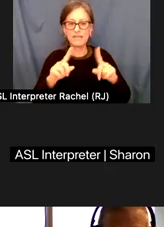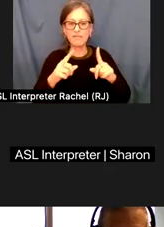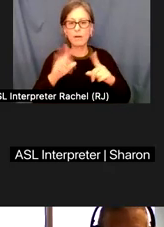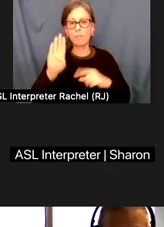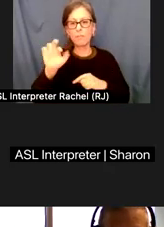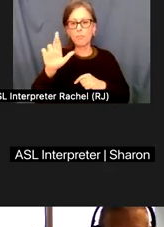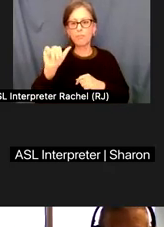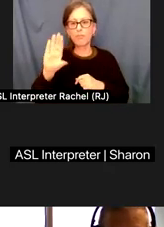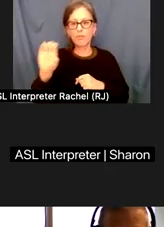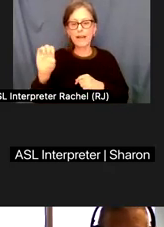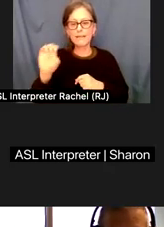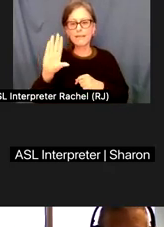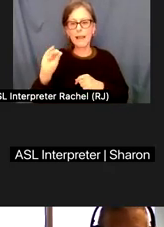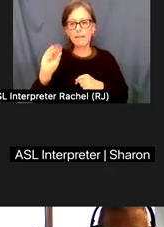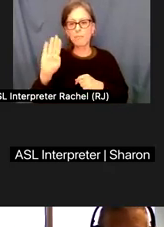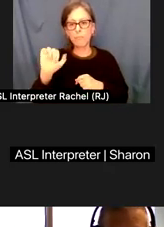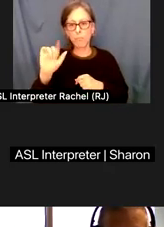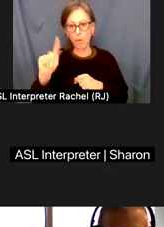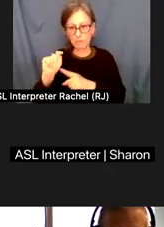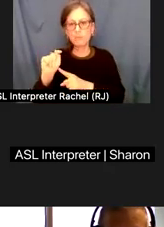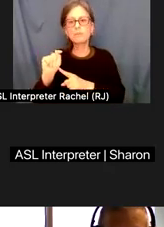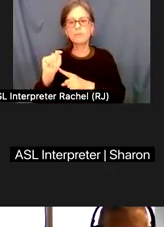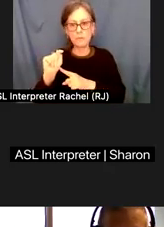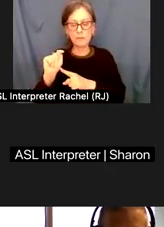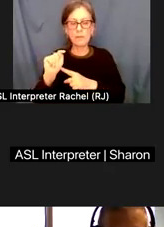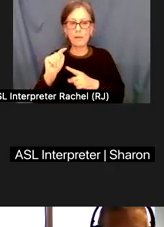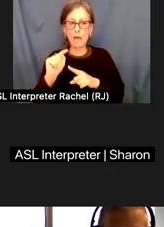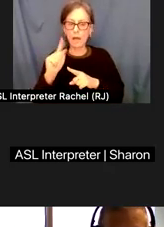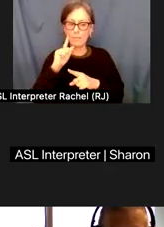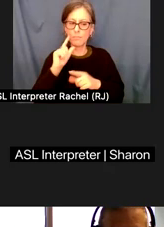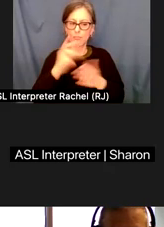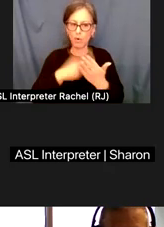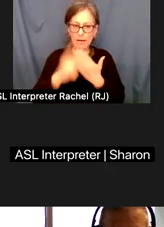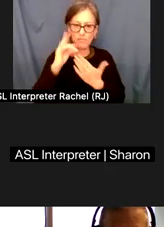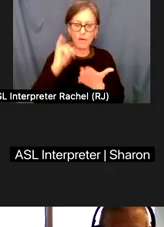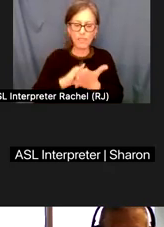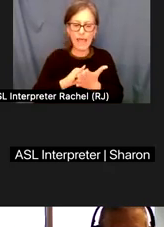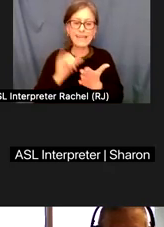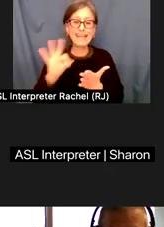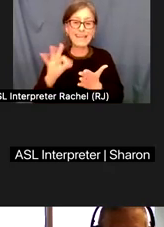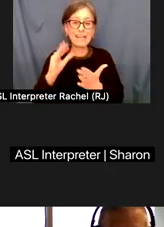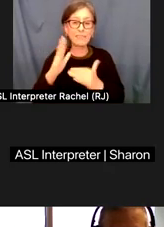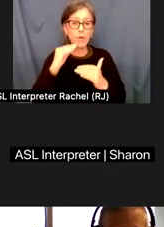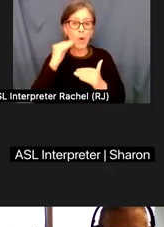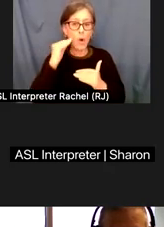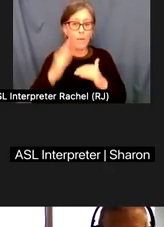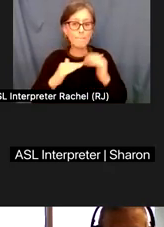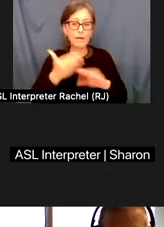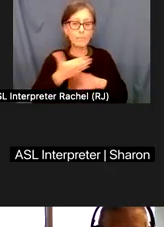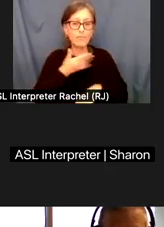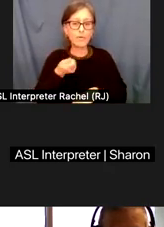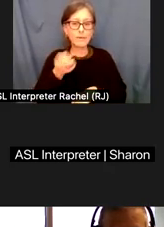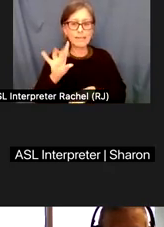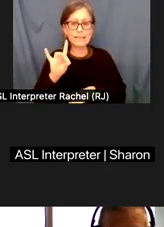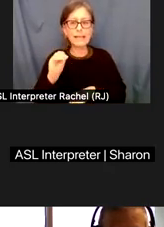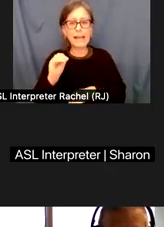a home before 1980, that's where you may want to have someone come look at it to see what might help to improve